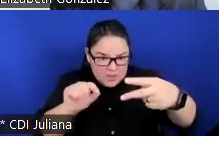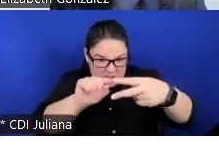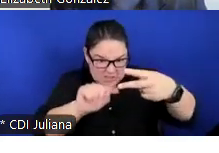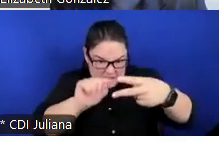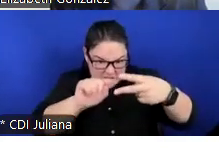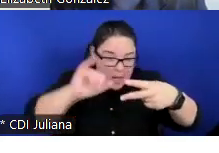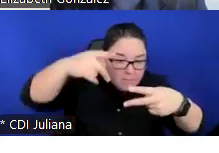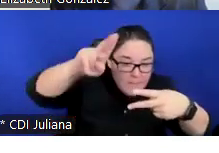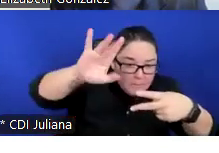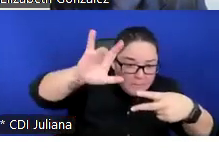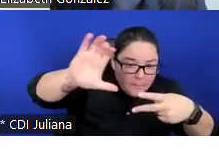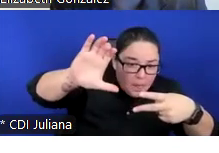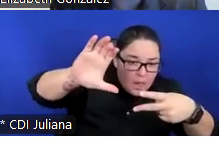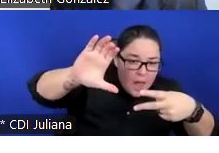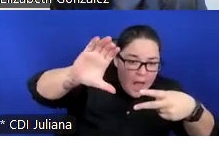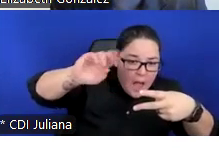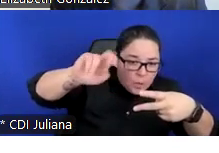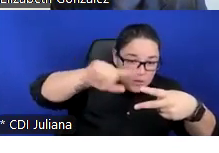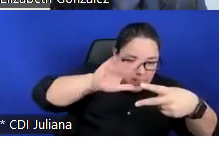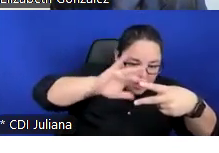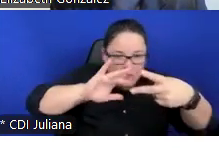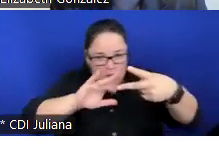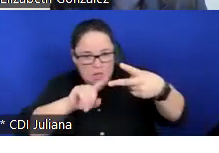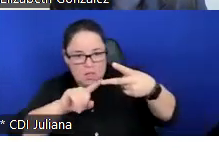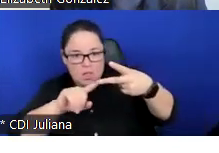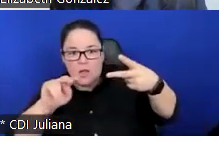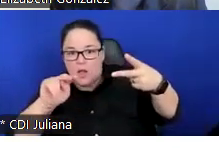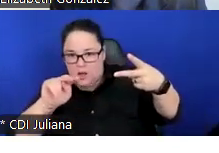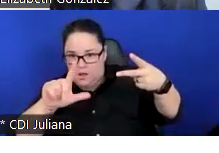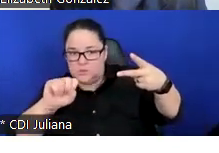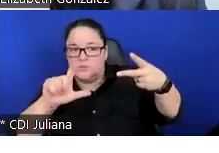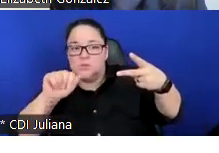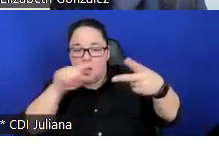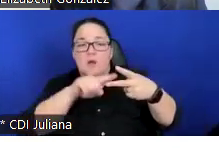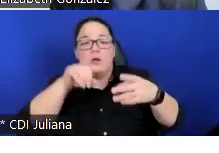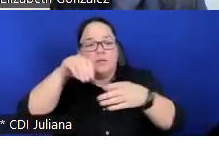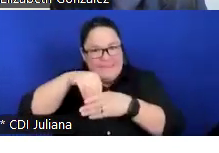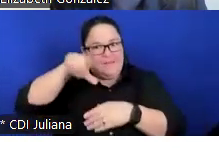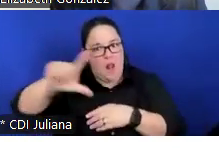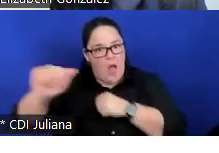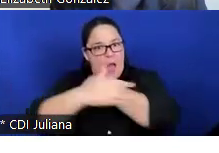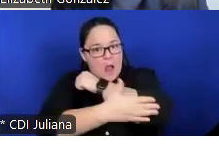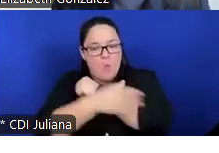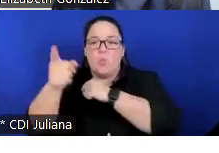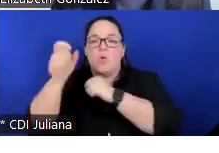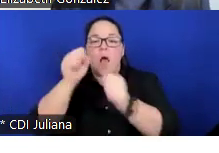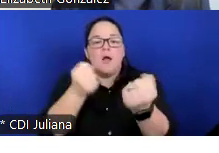help talk you through a bankruptcy or help you with debt collection issues.